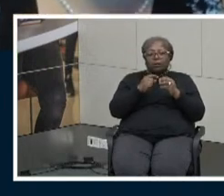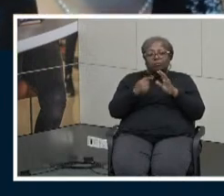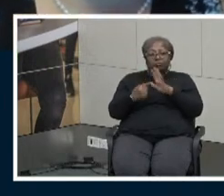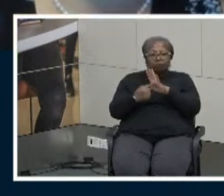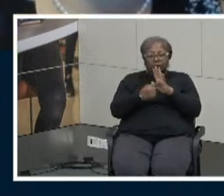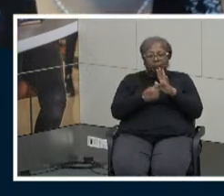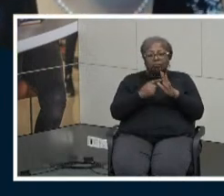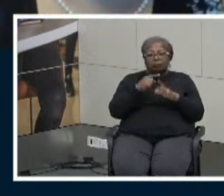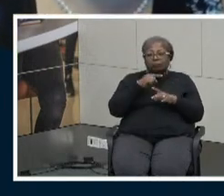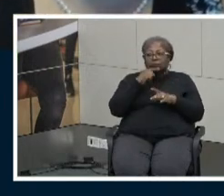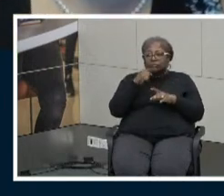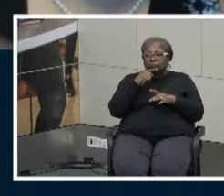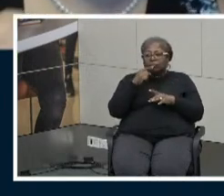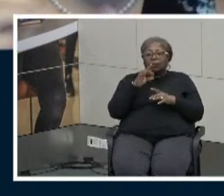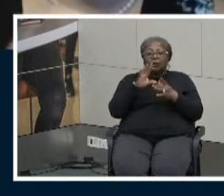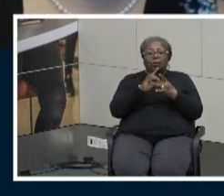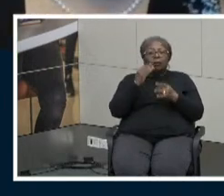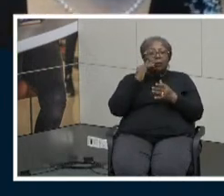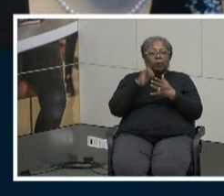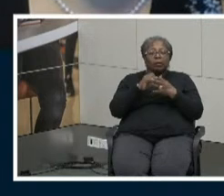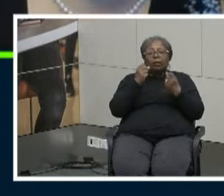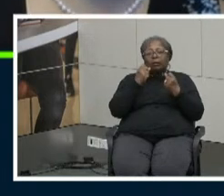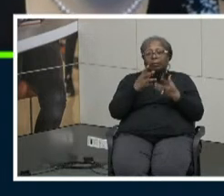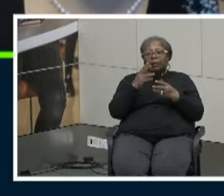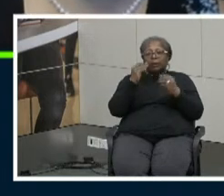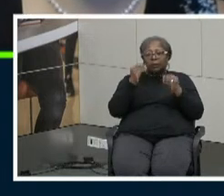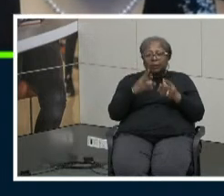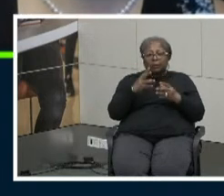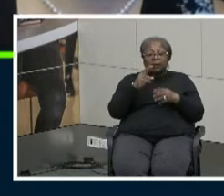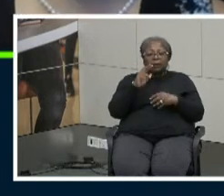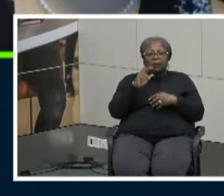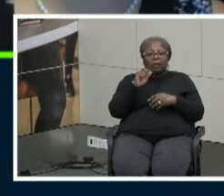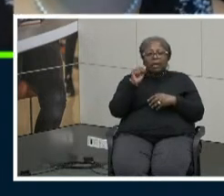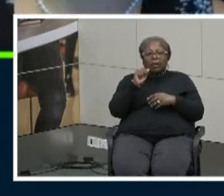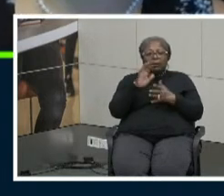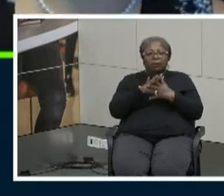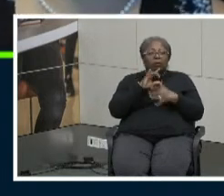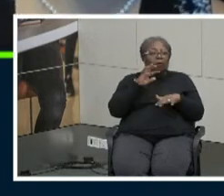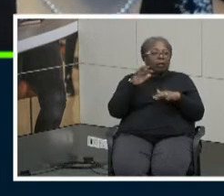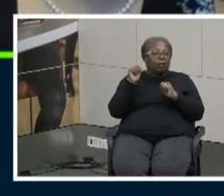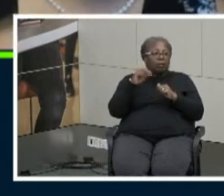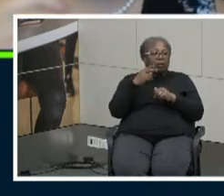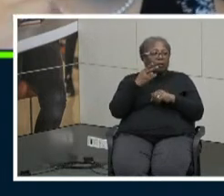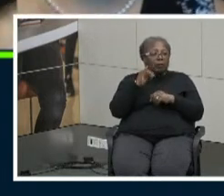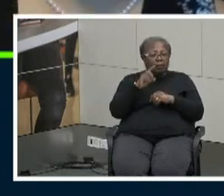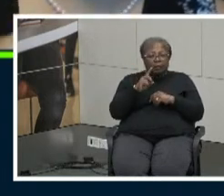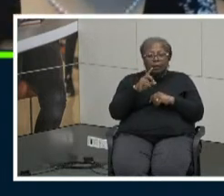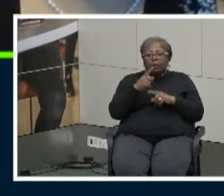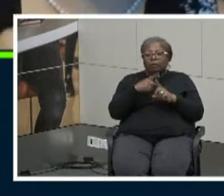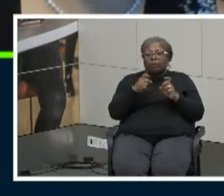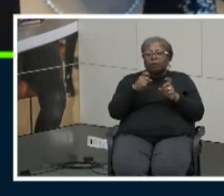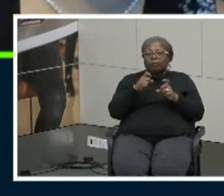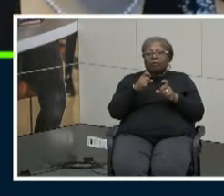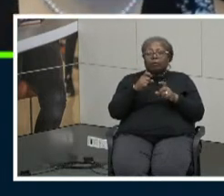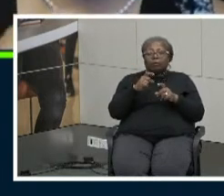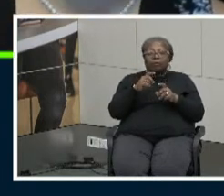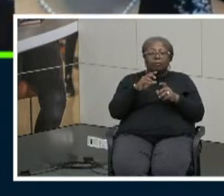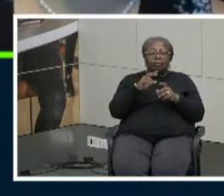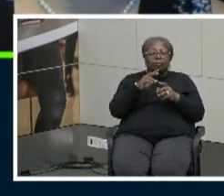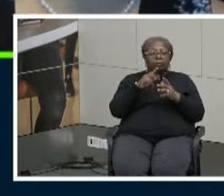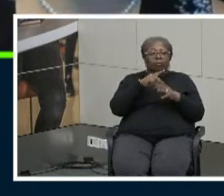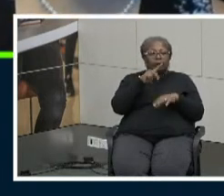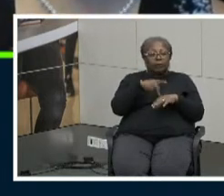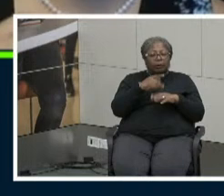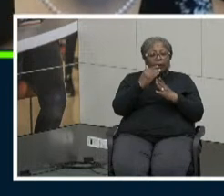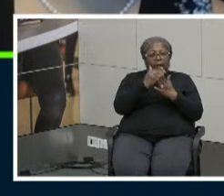public testimony we know that many teachers at a-rated schools are leaving H from the leaked principal list we know